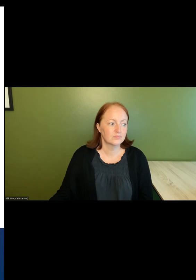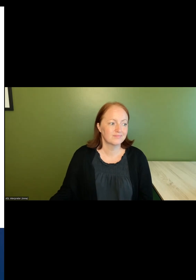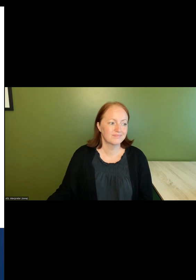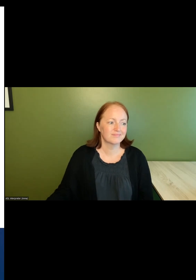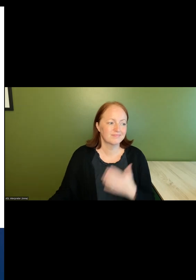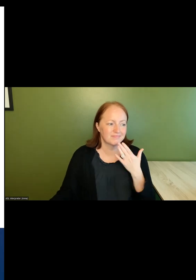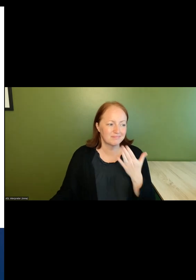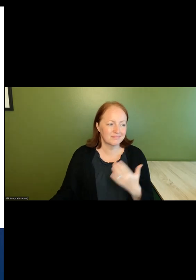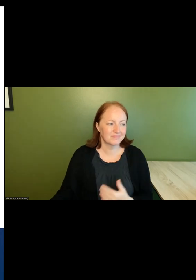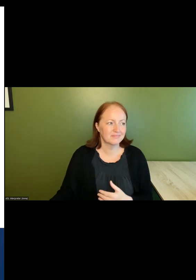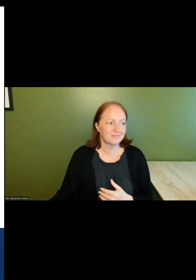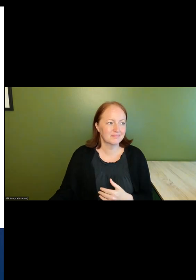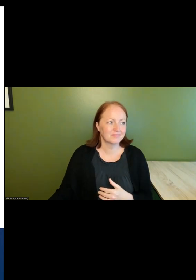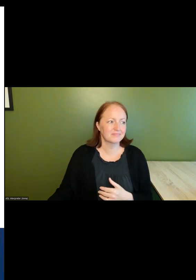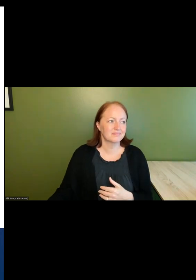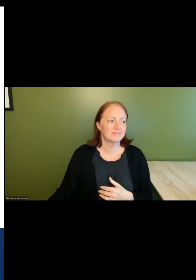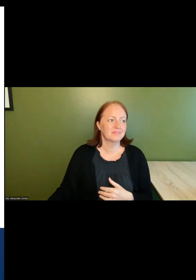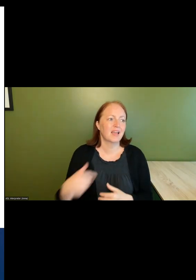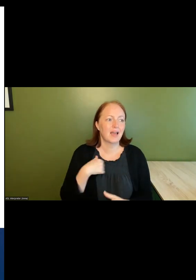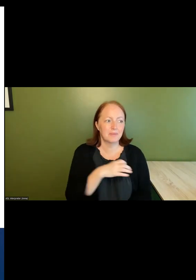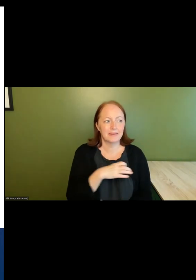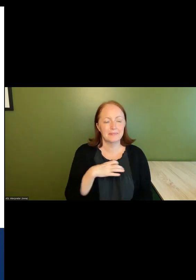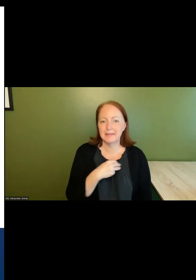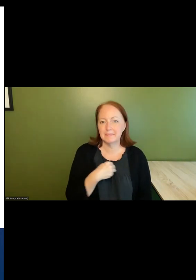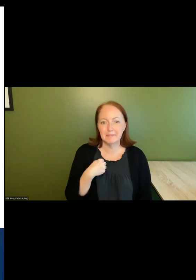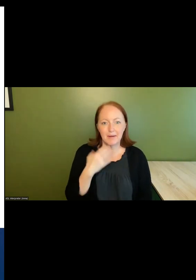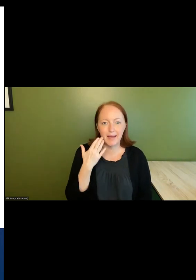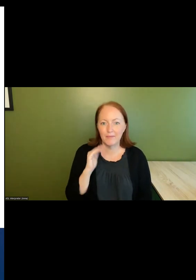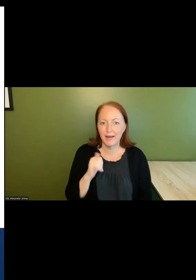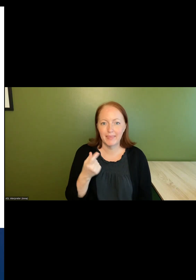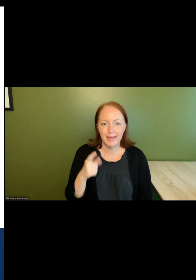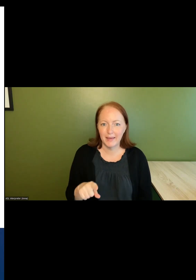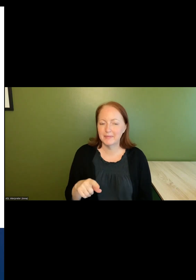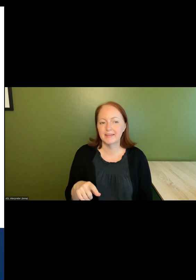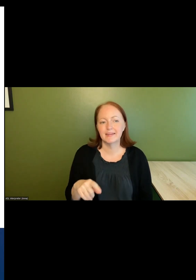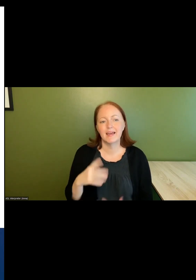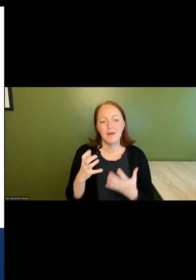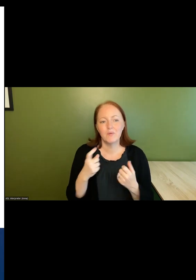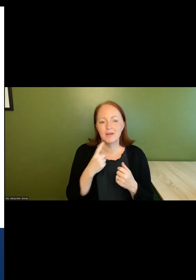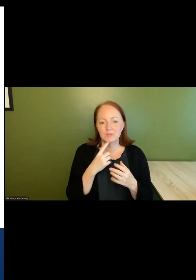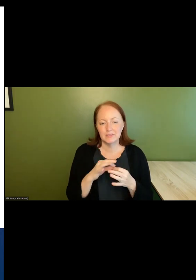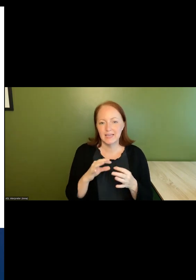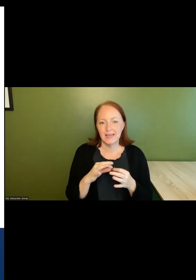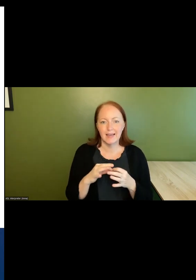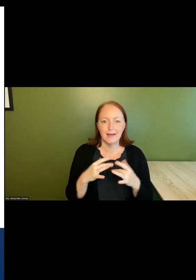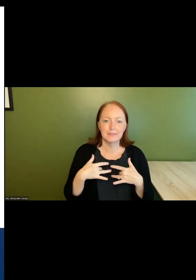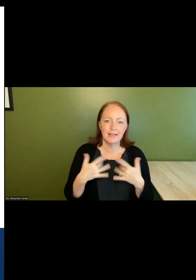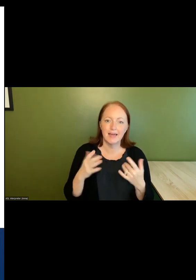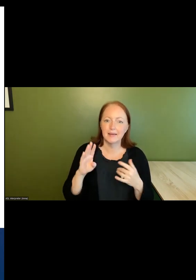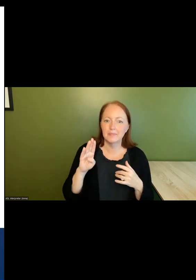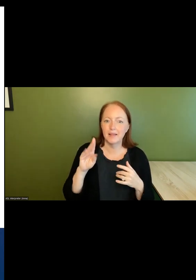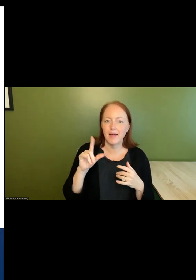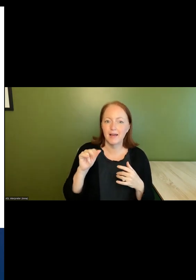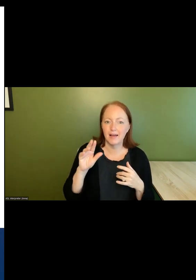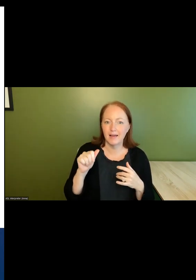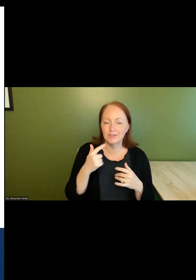you. I'm a committee member. I don't know how that happened, but anyway, I just wanted to say that I was delighted, Blanca, that you said that you